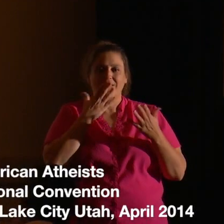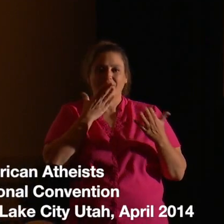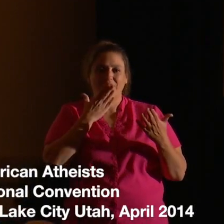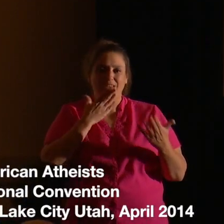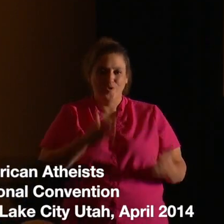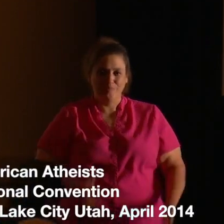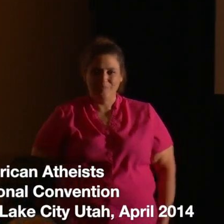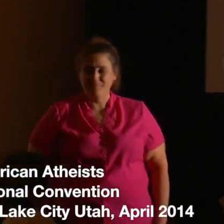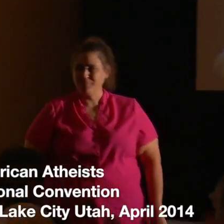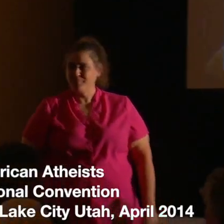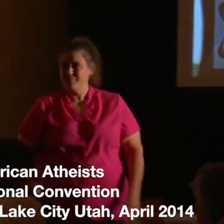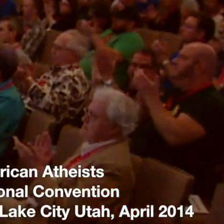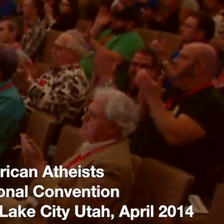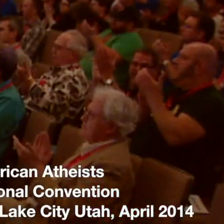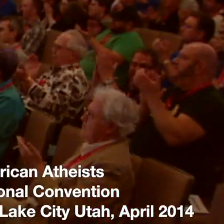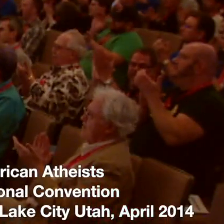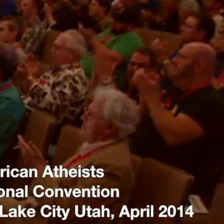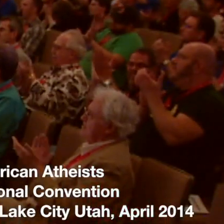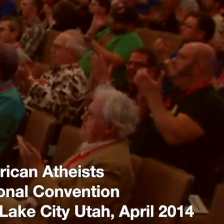to speak here.